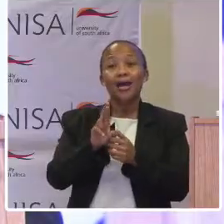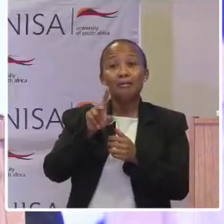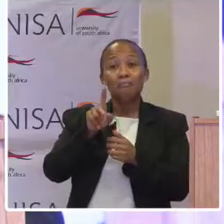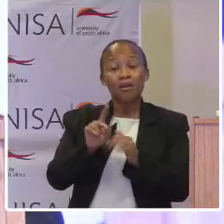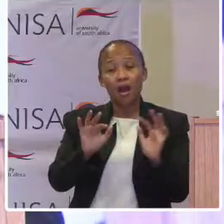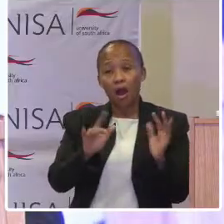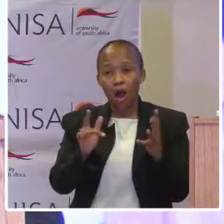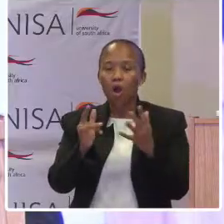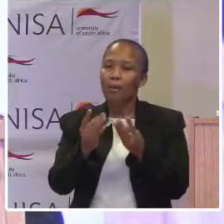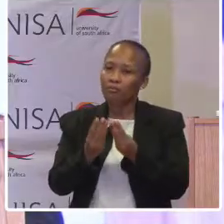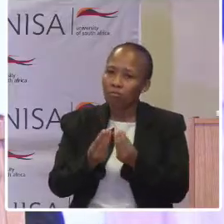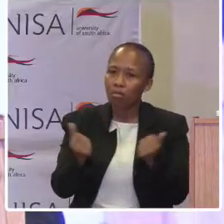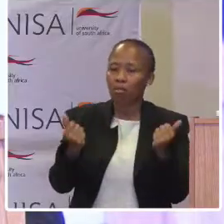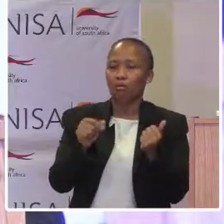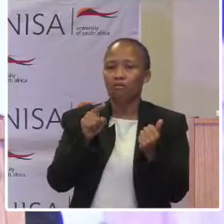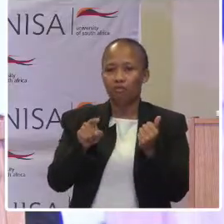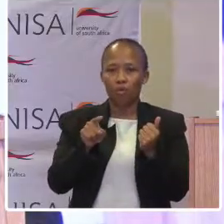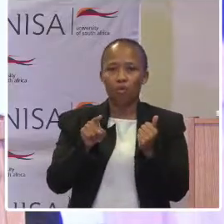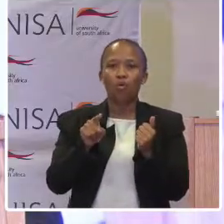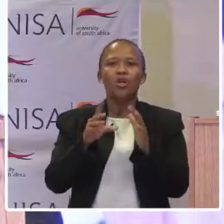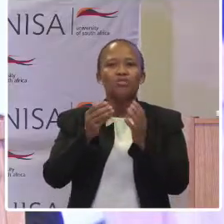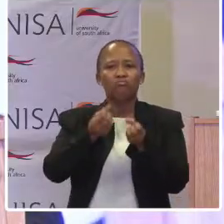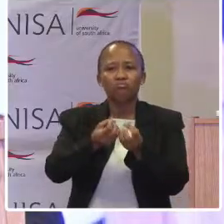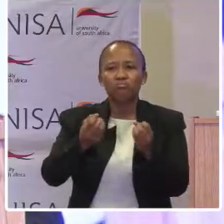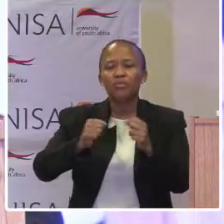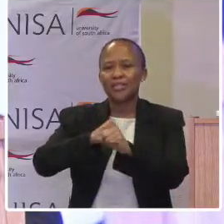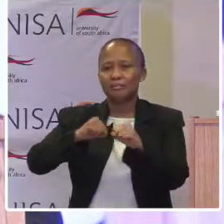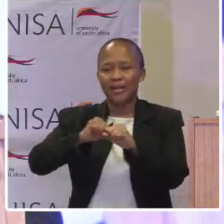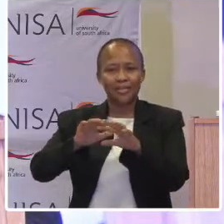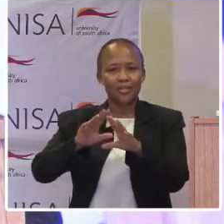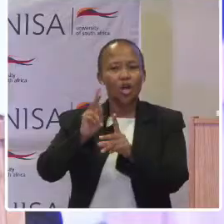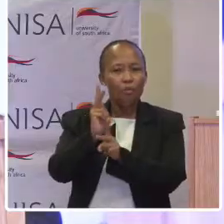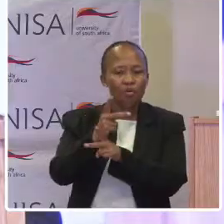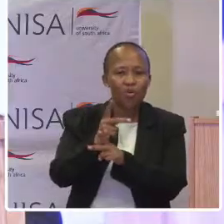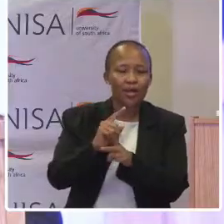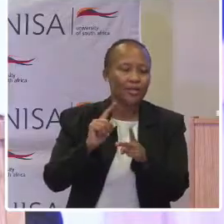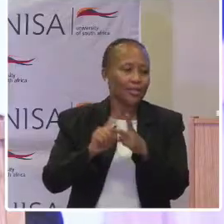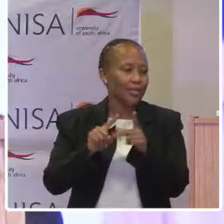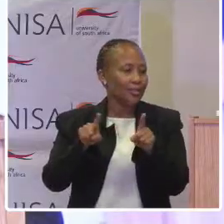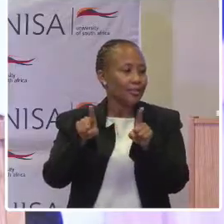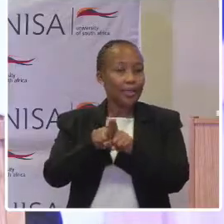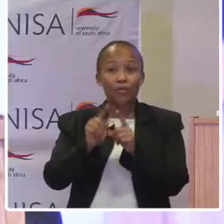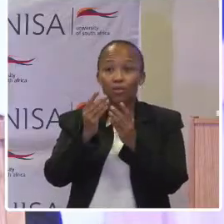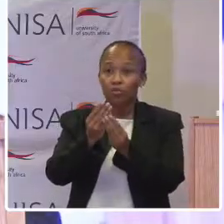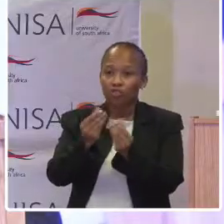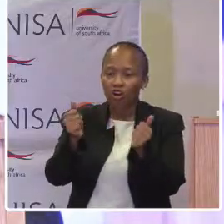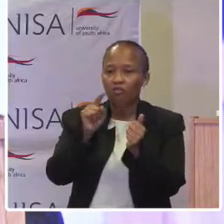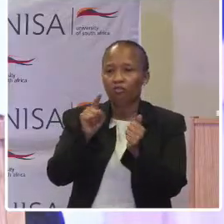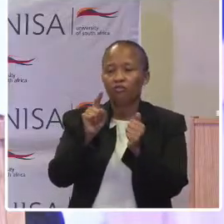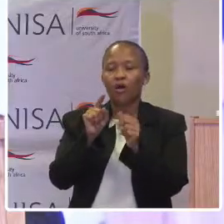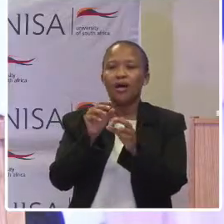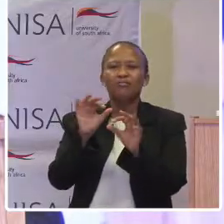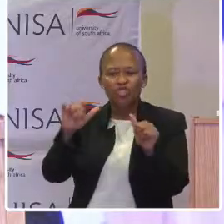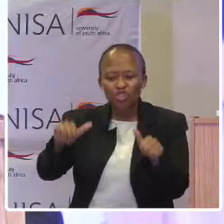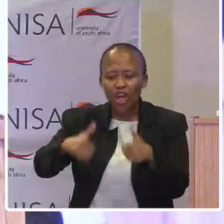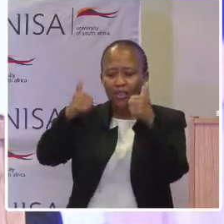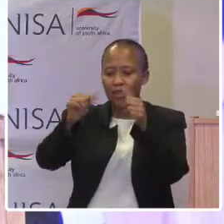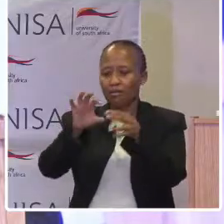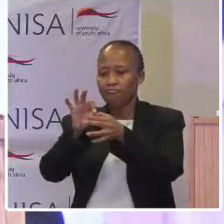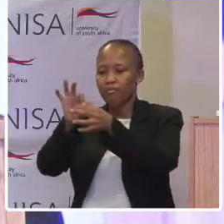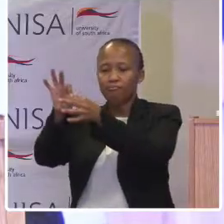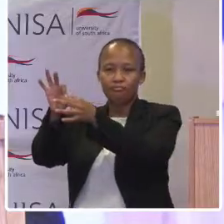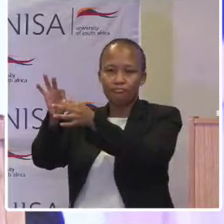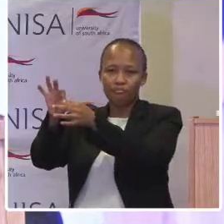development and distribution of space products and applications that respond to the scientific challenges related to the pandemic and